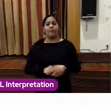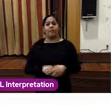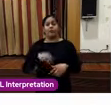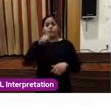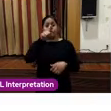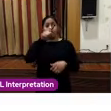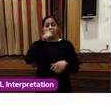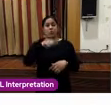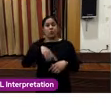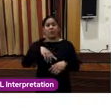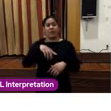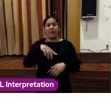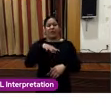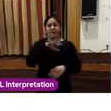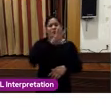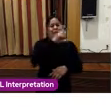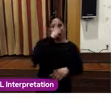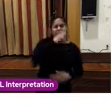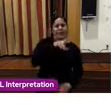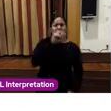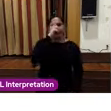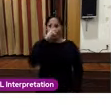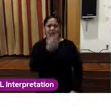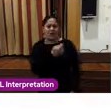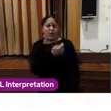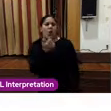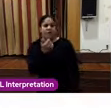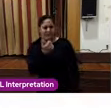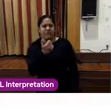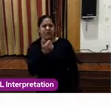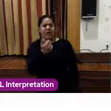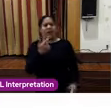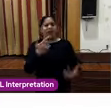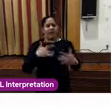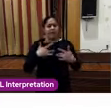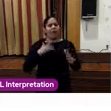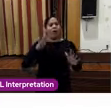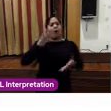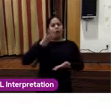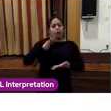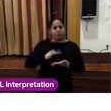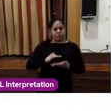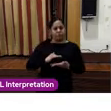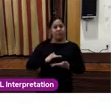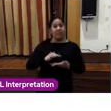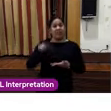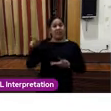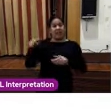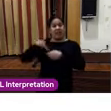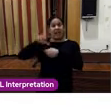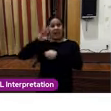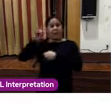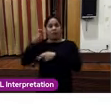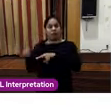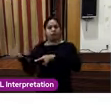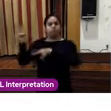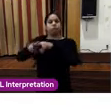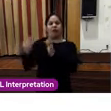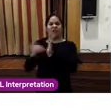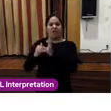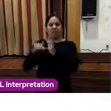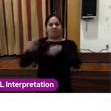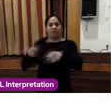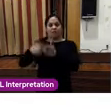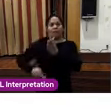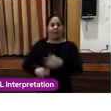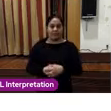that 5-30 cents of the interim, right? Get some of that relief. They're gonna lift it right back up to put it right back at that